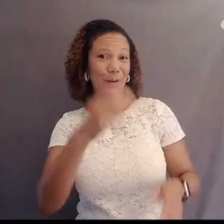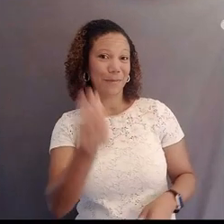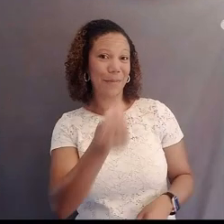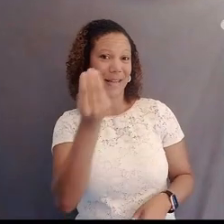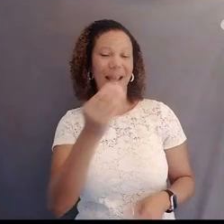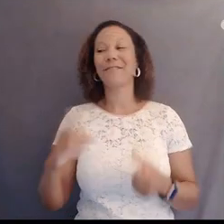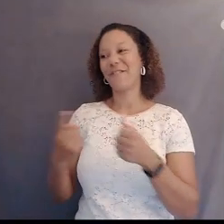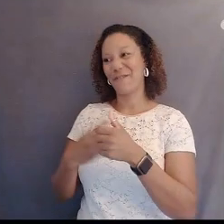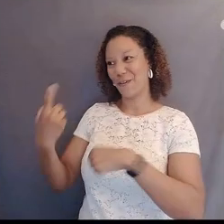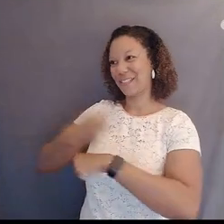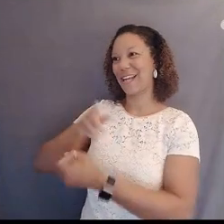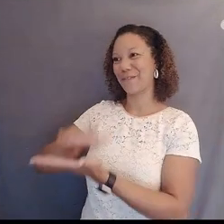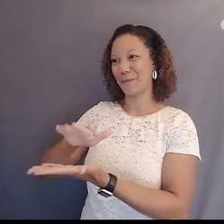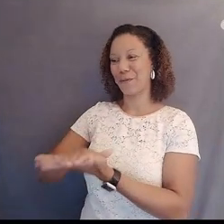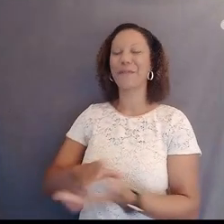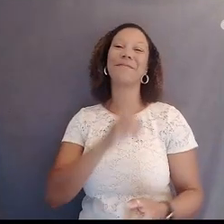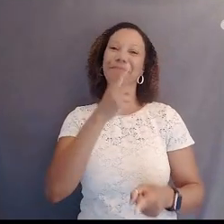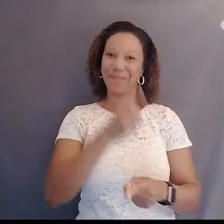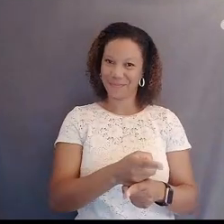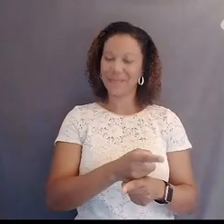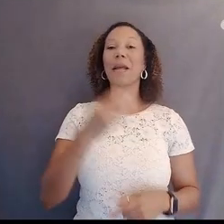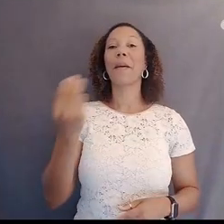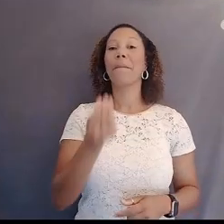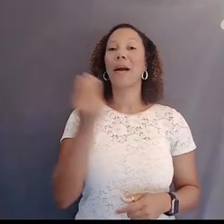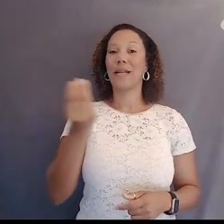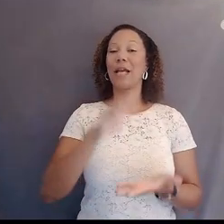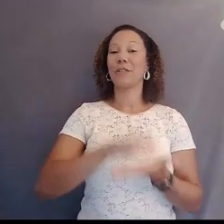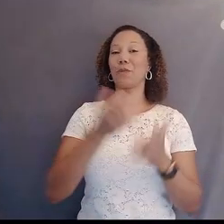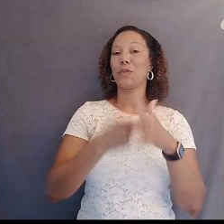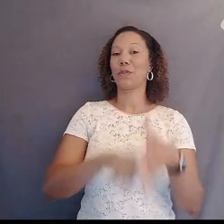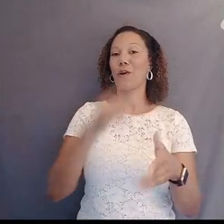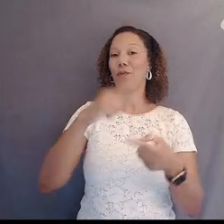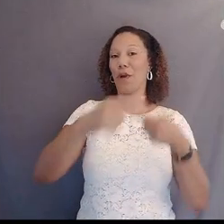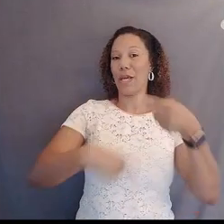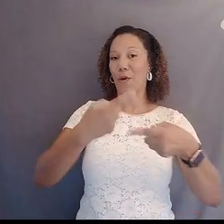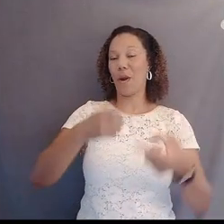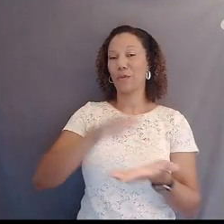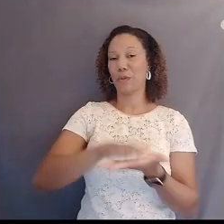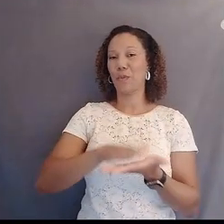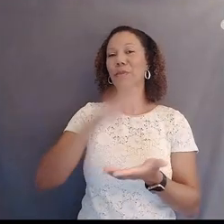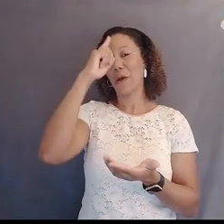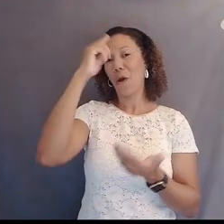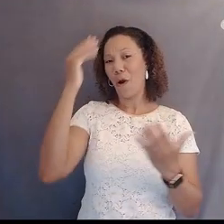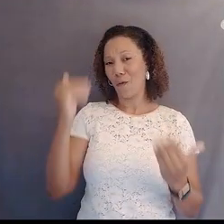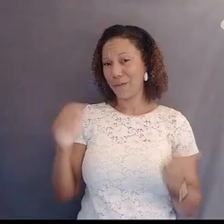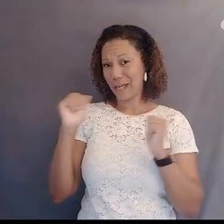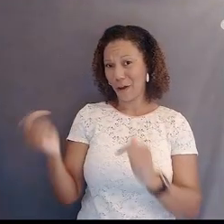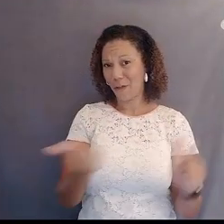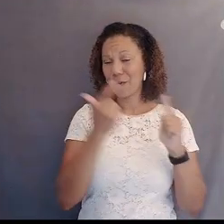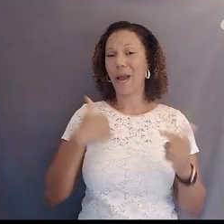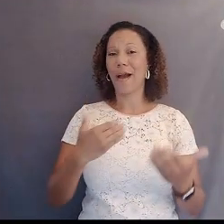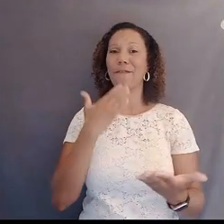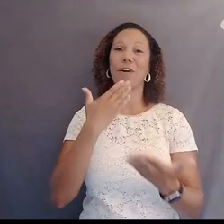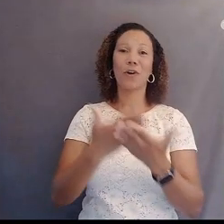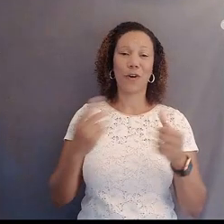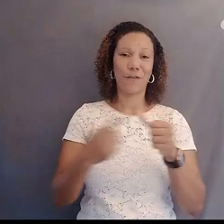of school. That's right. School starts on Monday for our year-round schools, and we hope everyone gets off to a great start for the new school year.